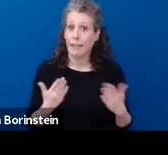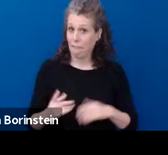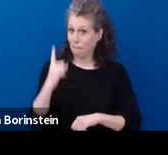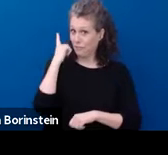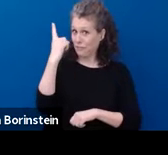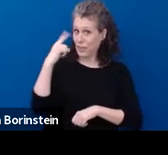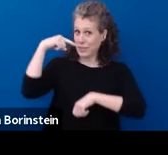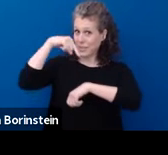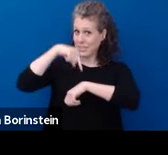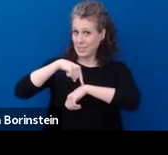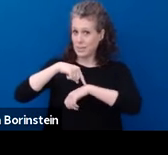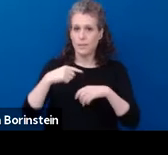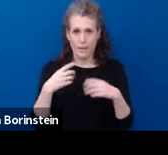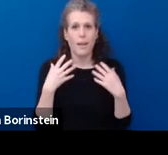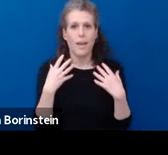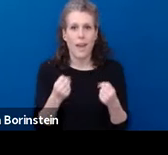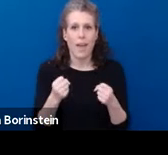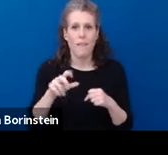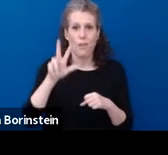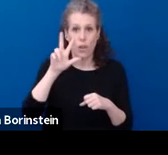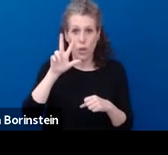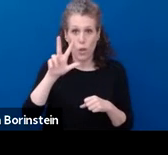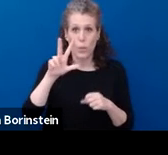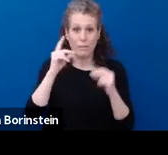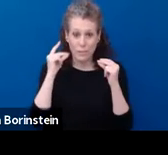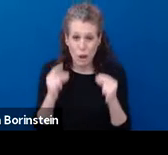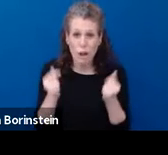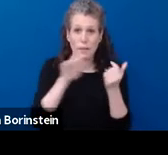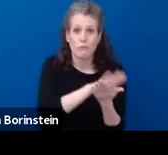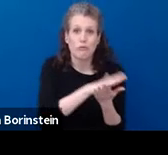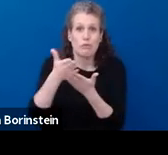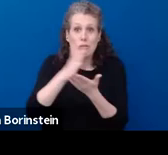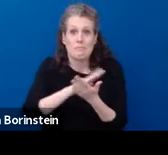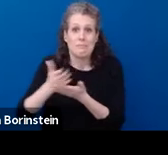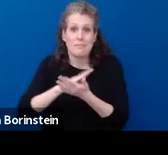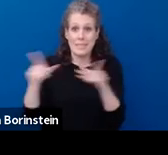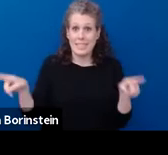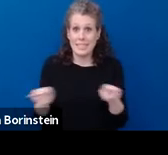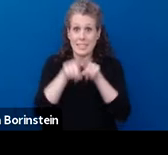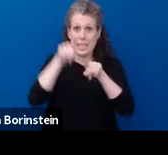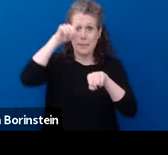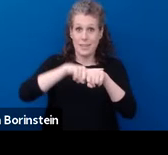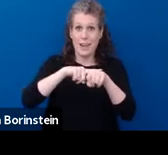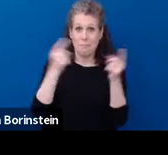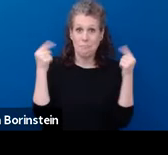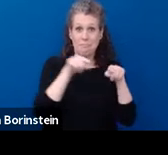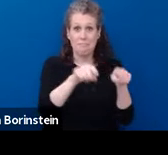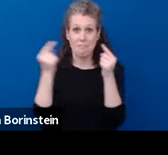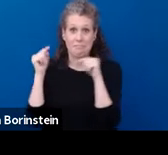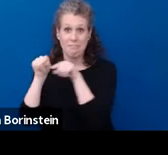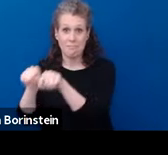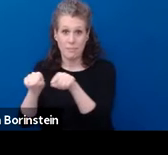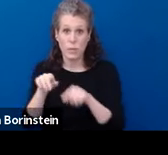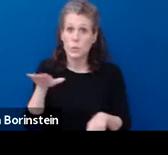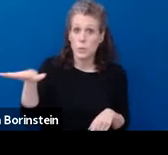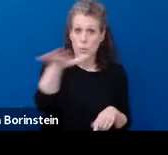have 3 automatic translated captions at the same time. So for every one of you who would like to